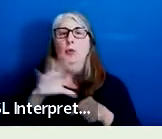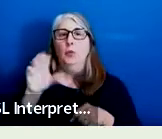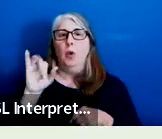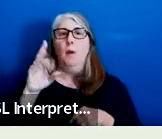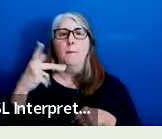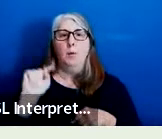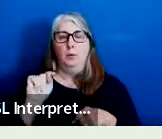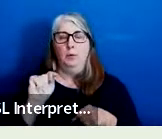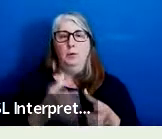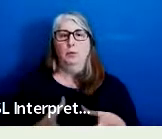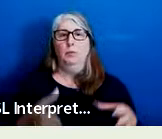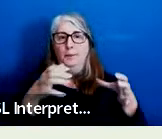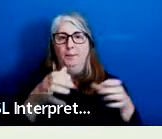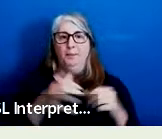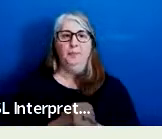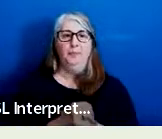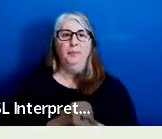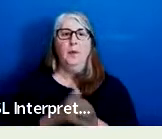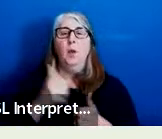accepted.